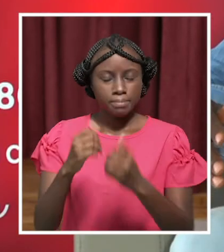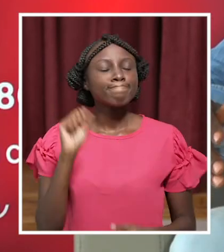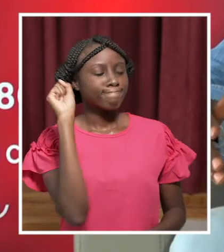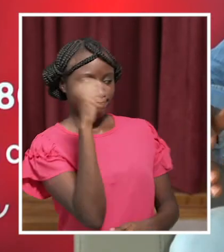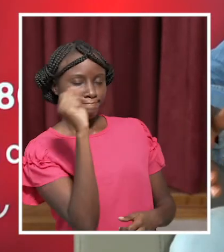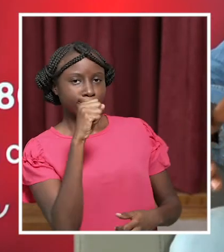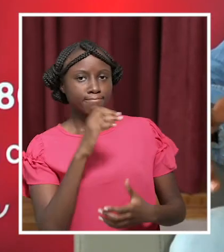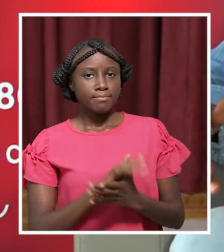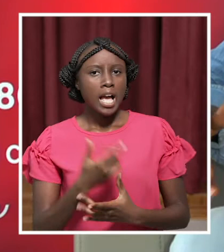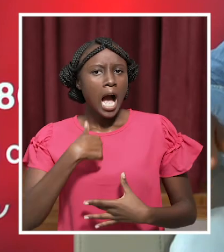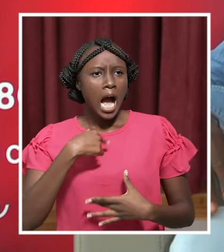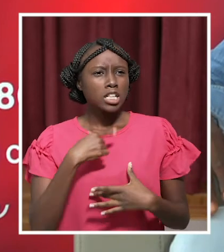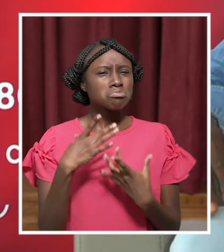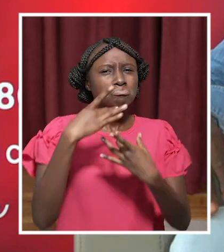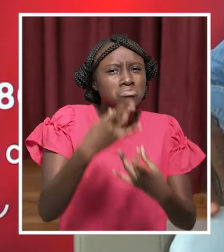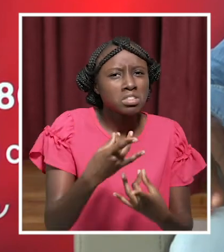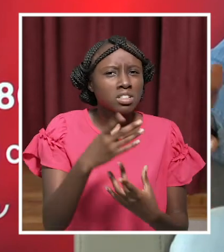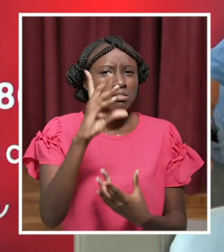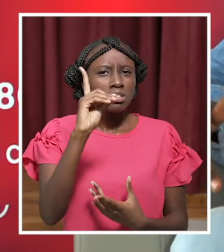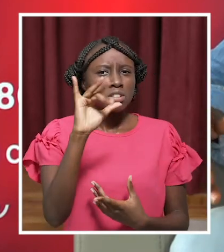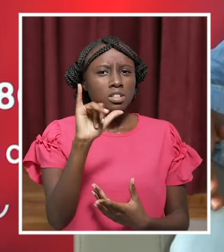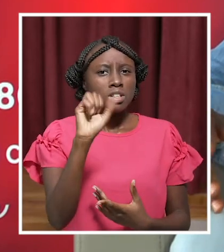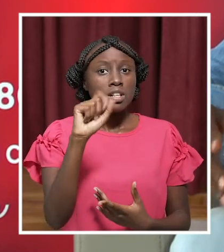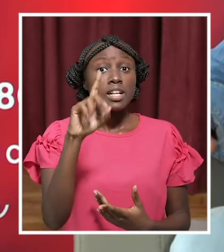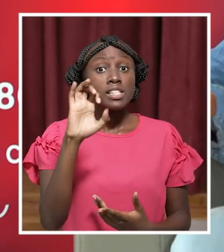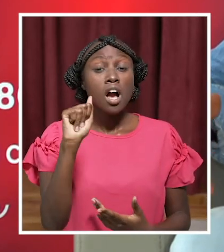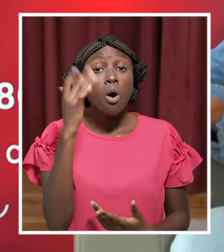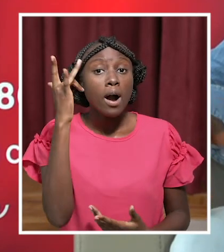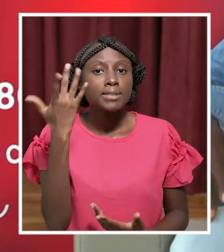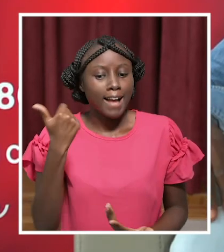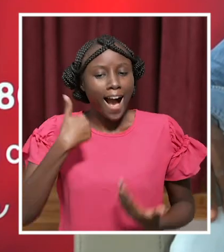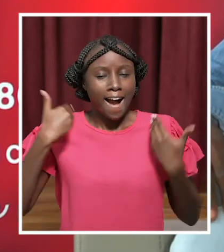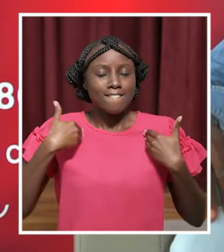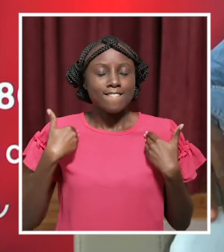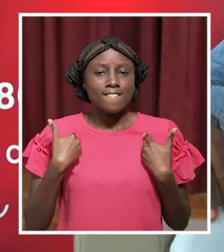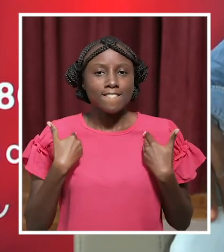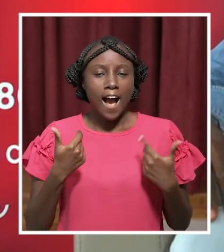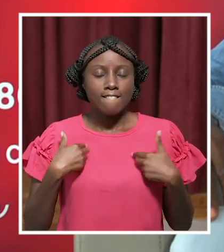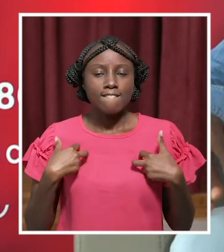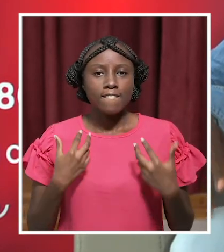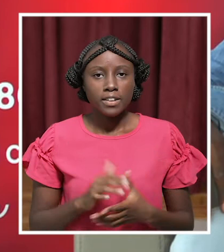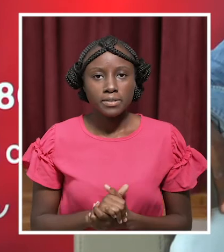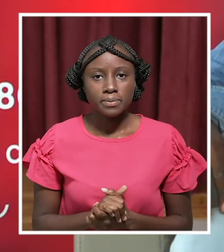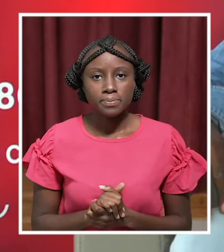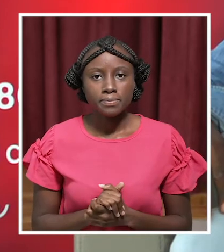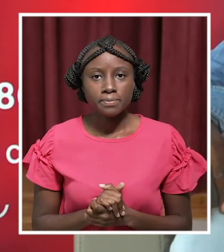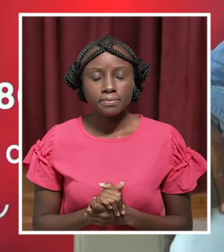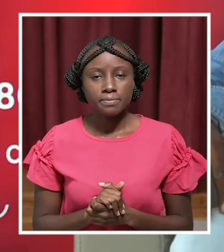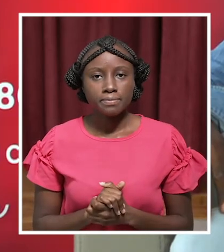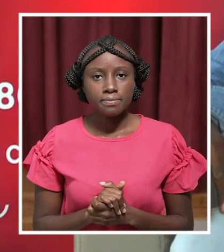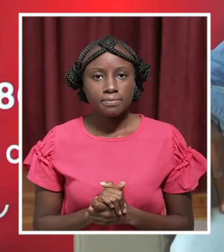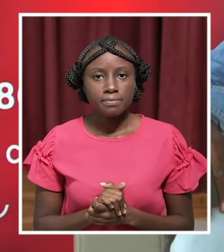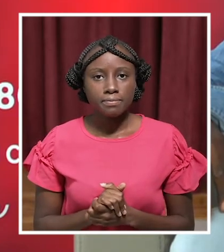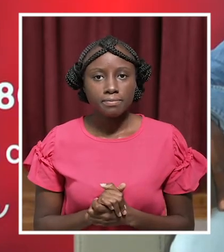my interest in dyslexia is natural because I am dyslexic. And essentially,